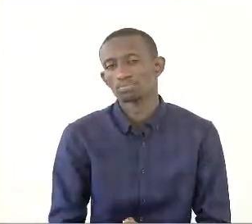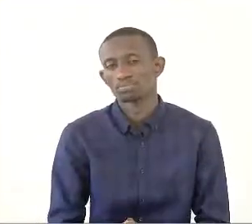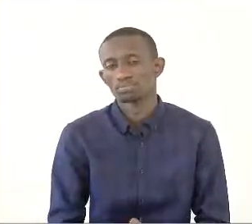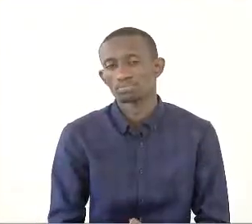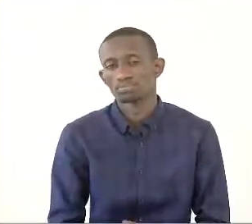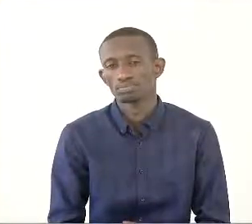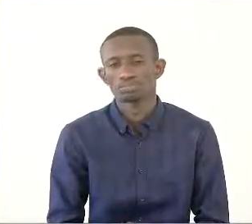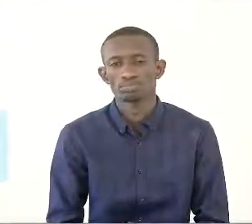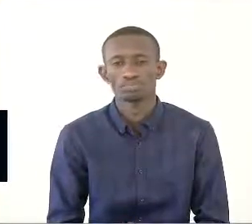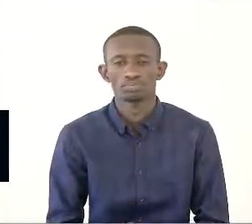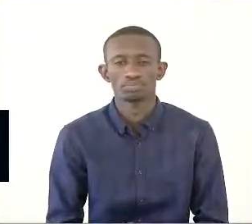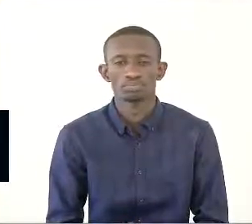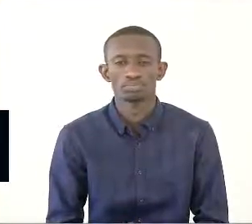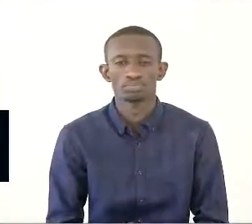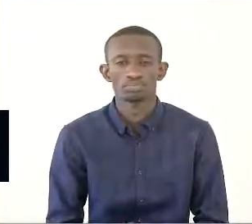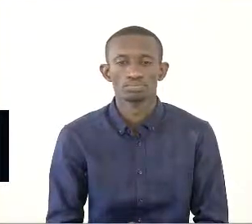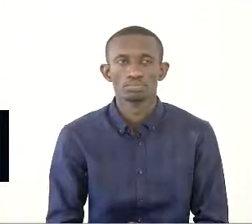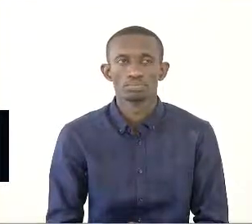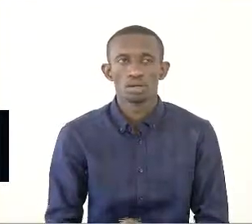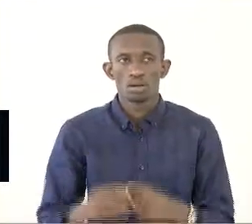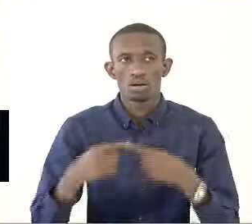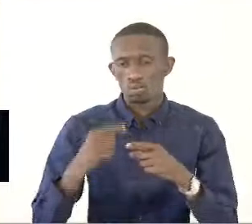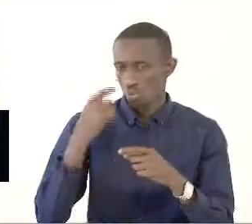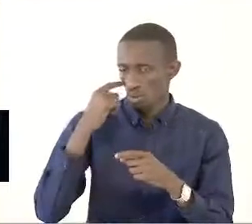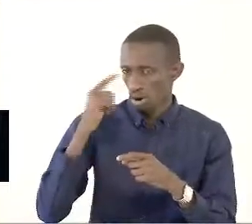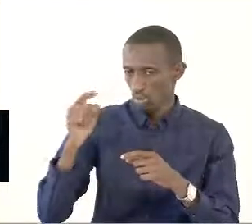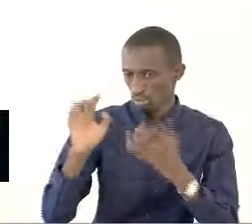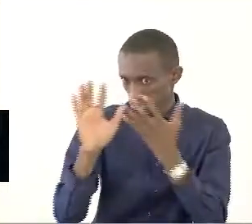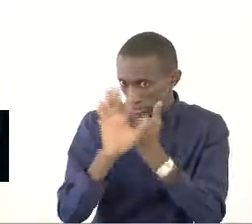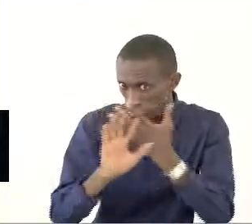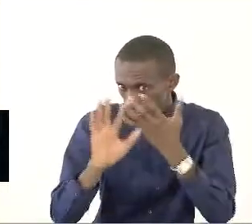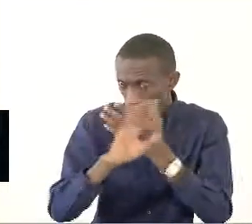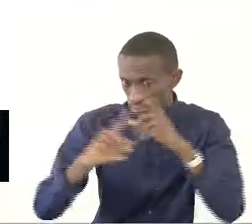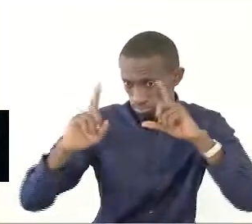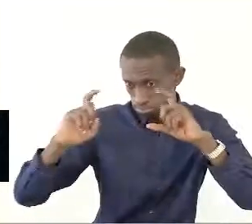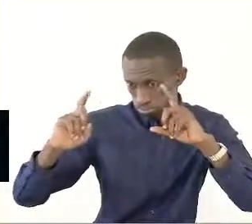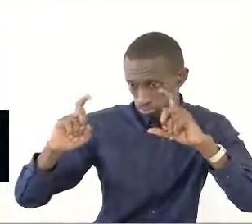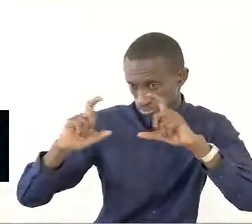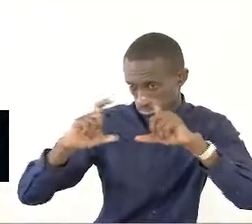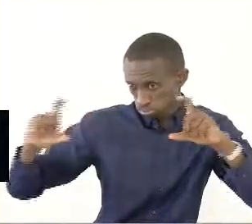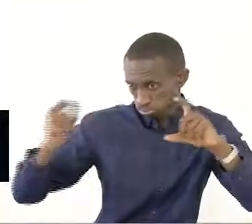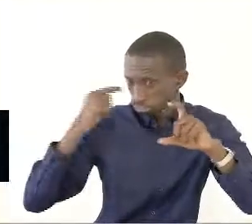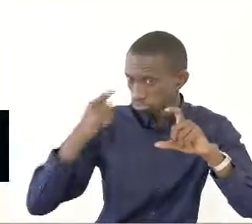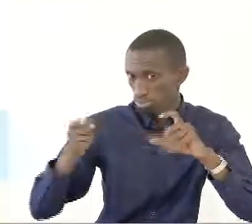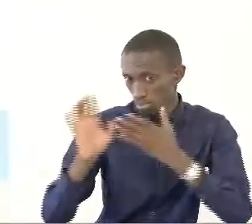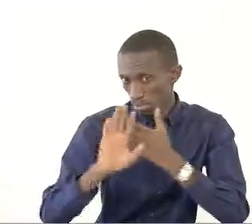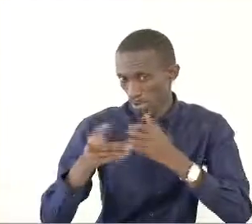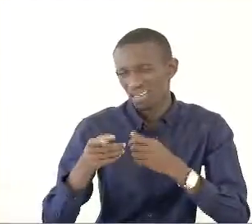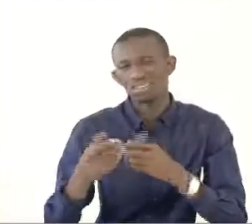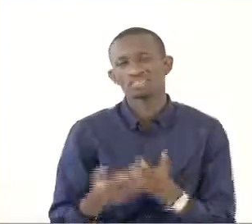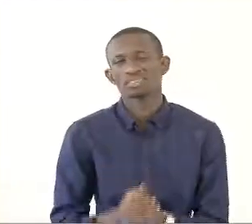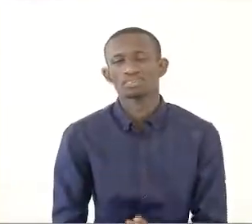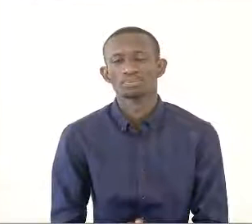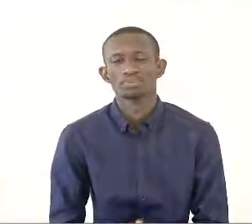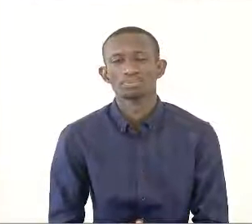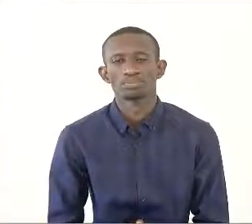on the monitor here, on the monitor. So monitor that I'm just like now saying is